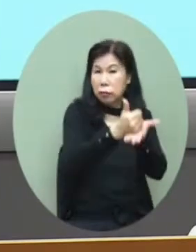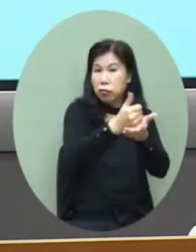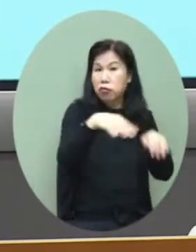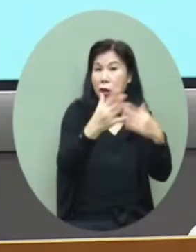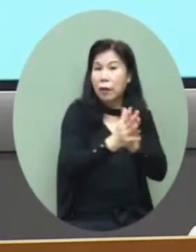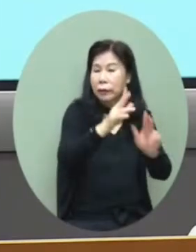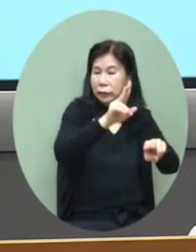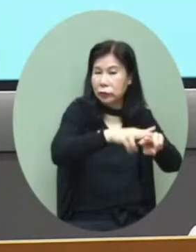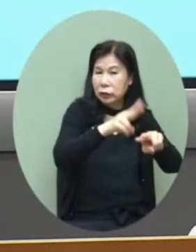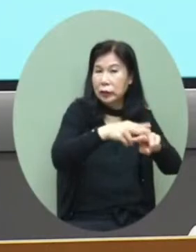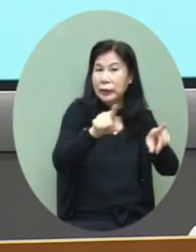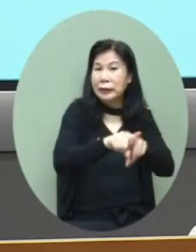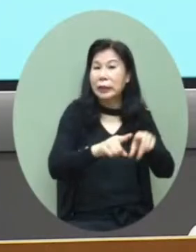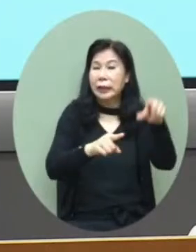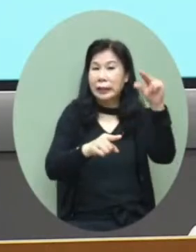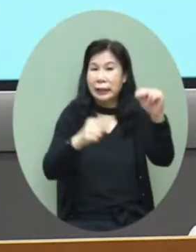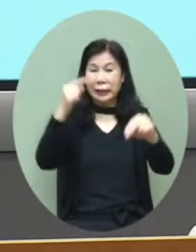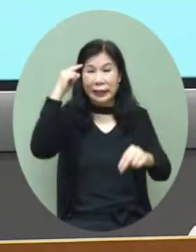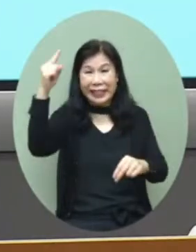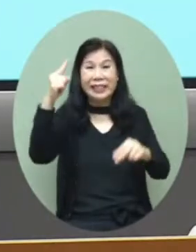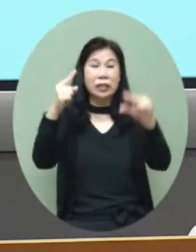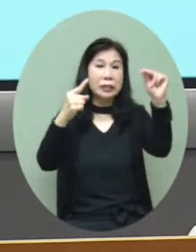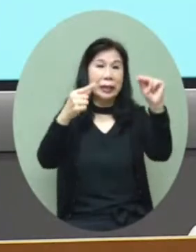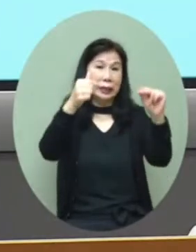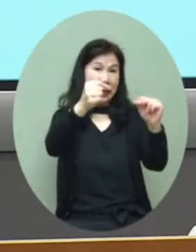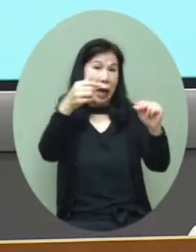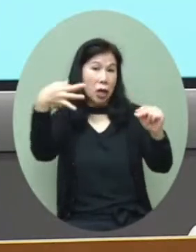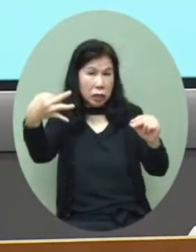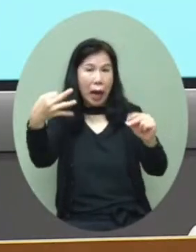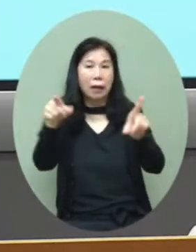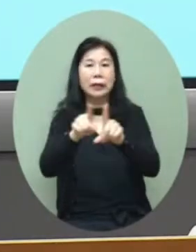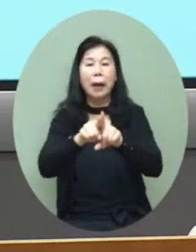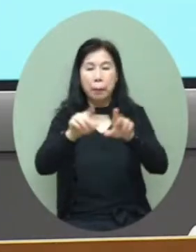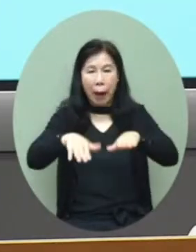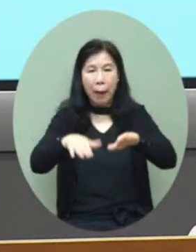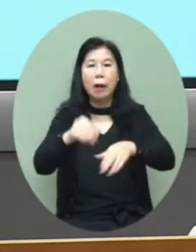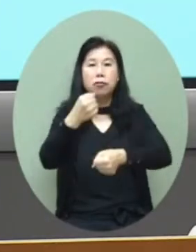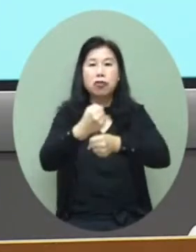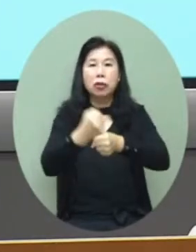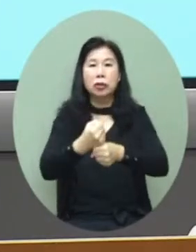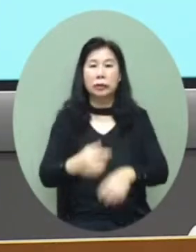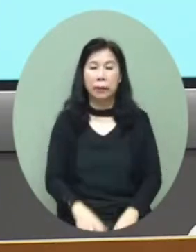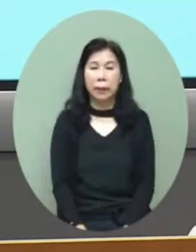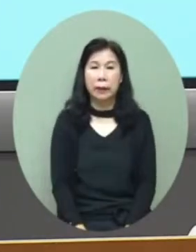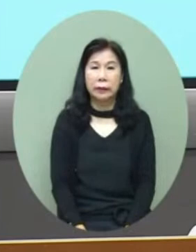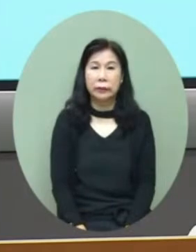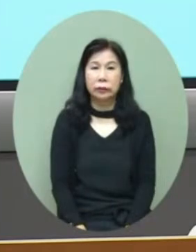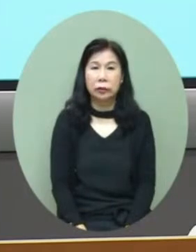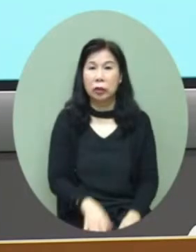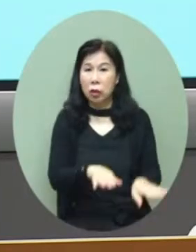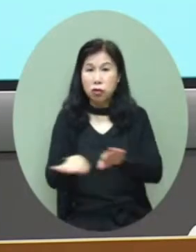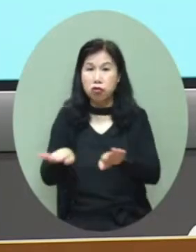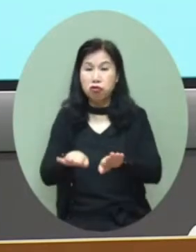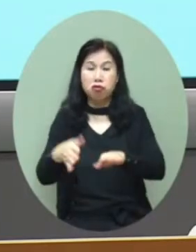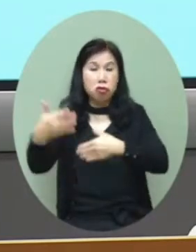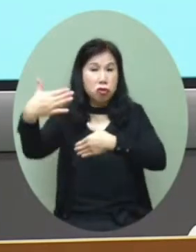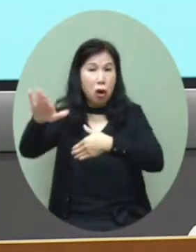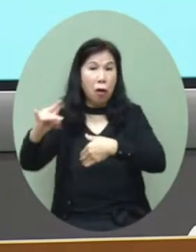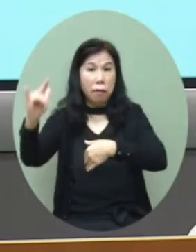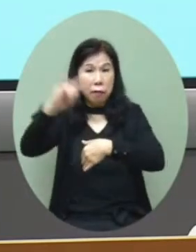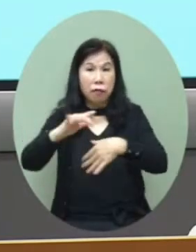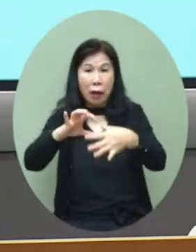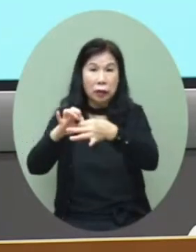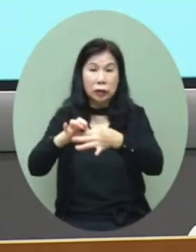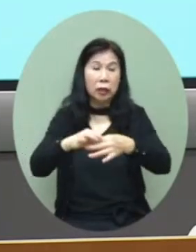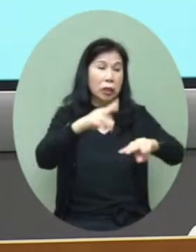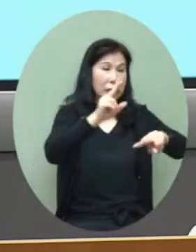reach a consensus when it comes to a viable proposal. We do